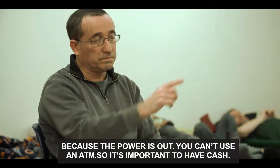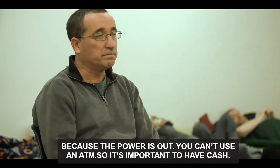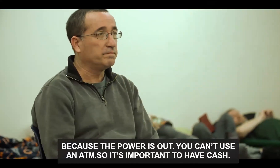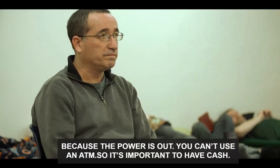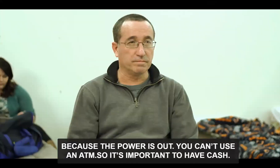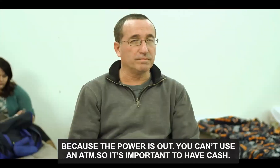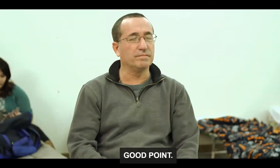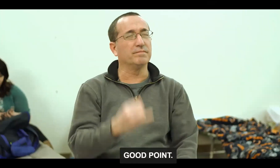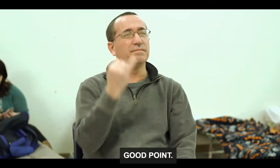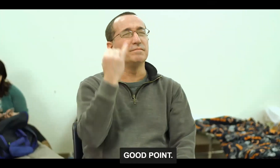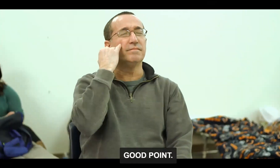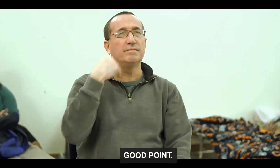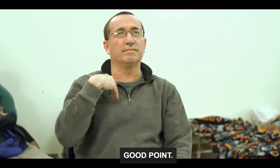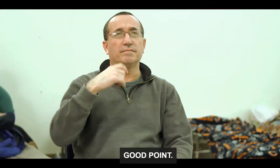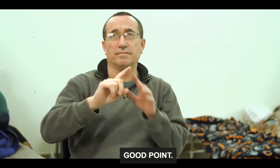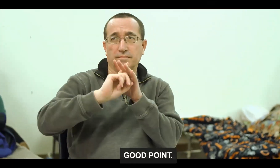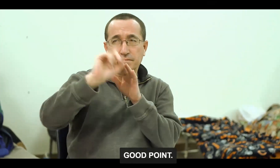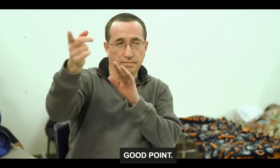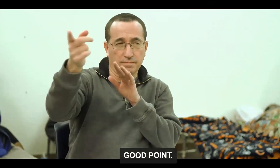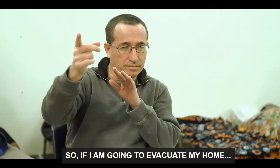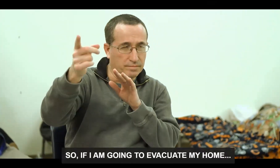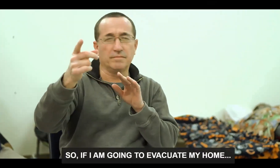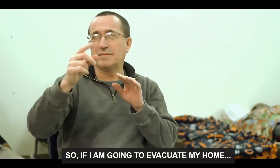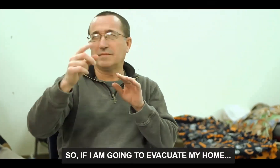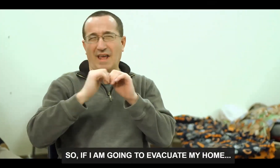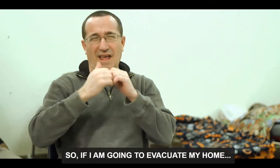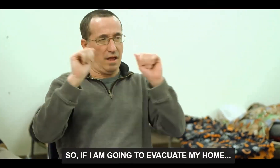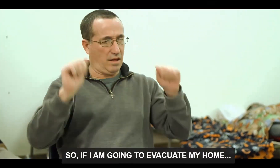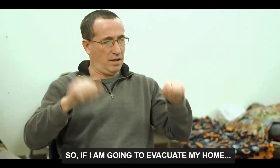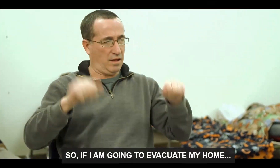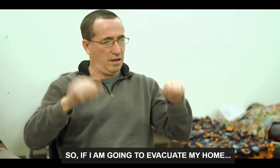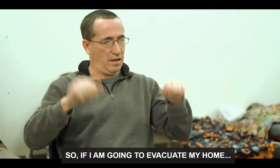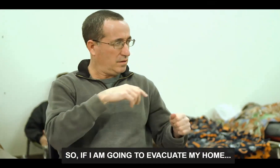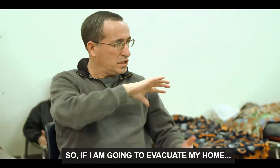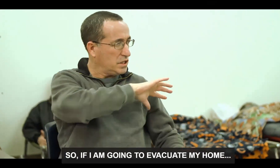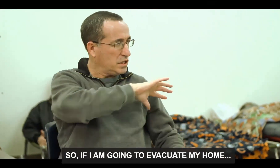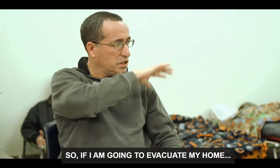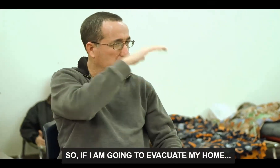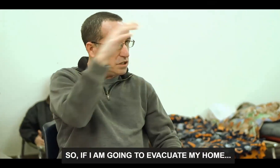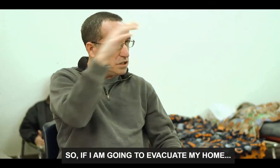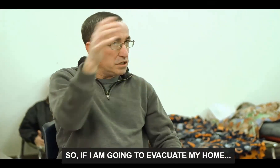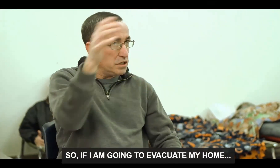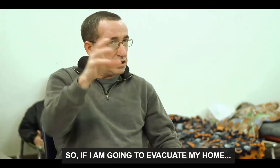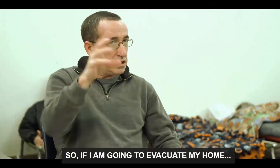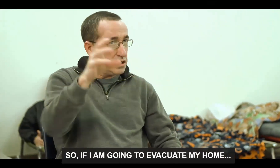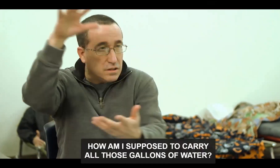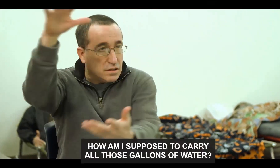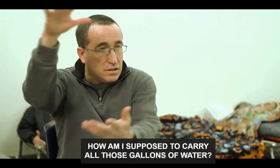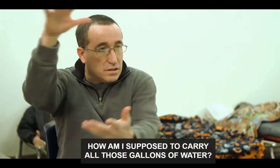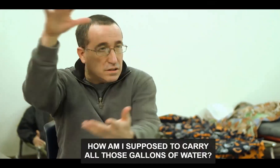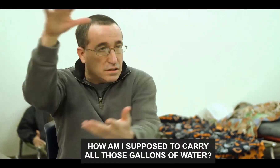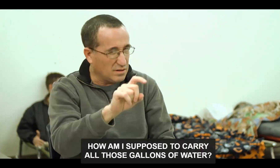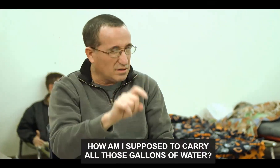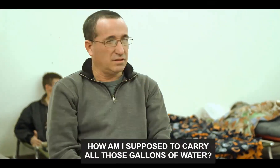Good point. So, if I'm going to evacuate my home, how am I supposed to carry all those gallons of water?